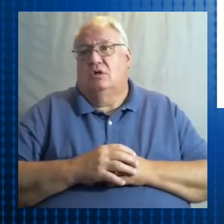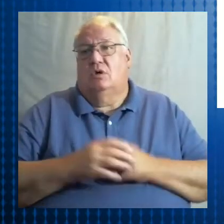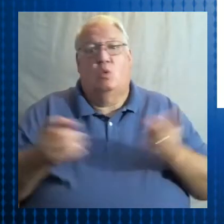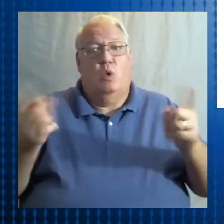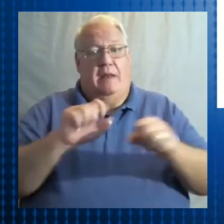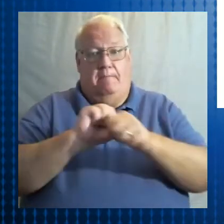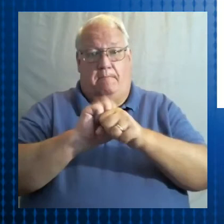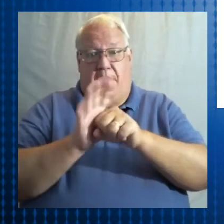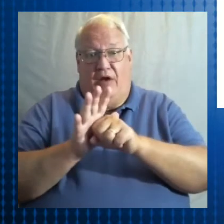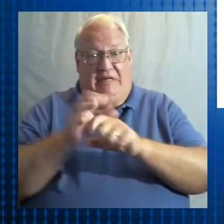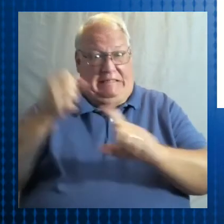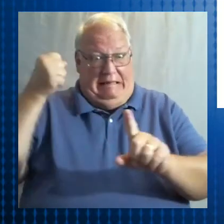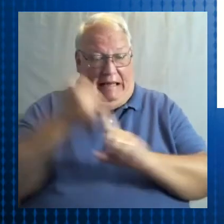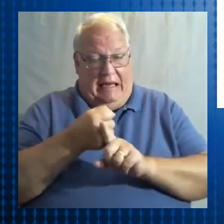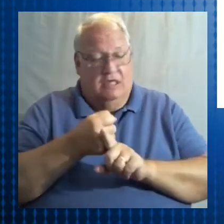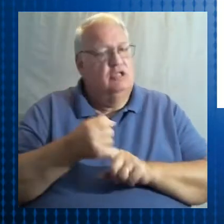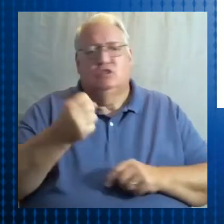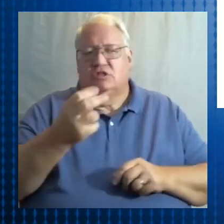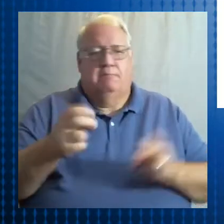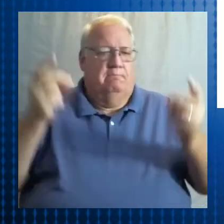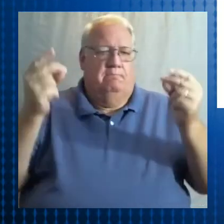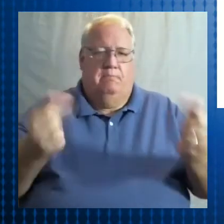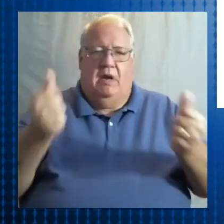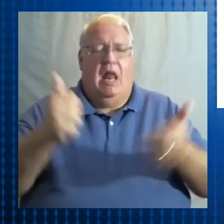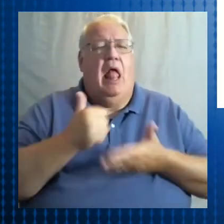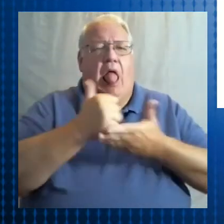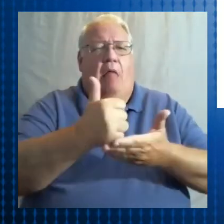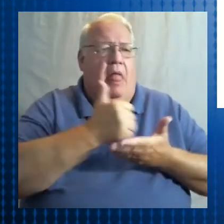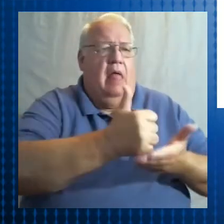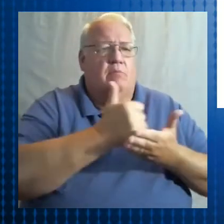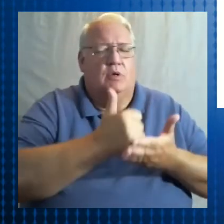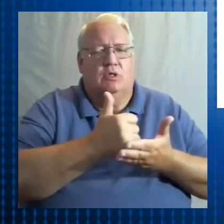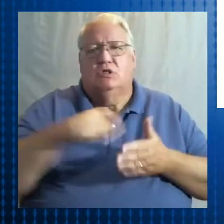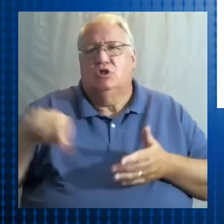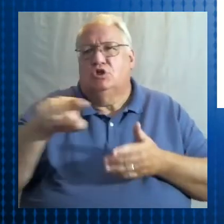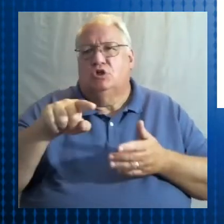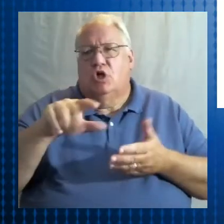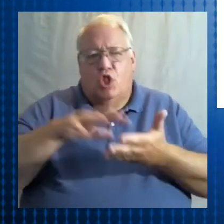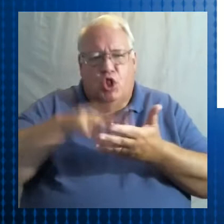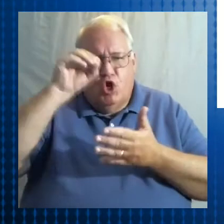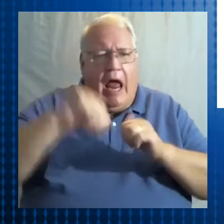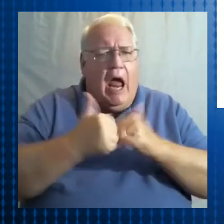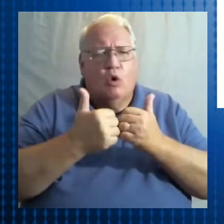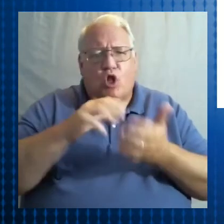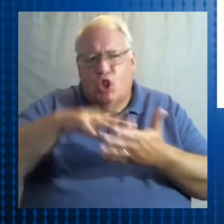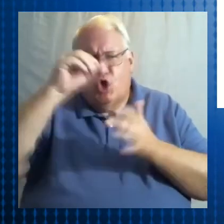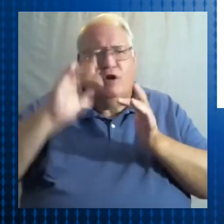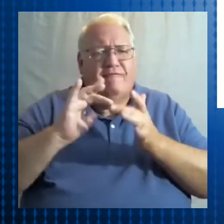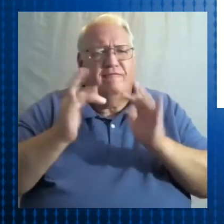hit, she immediately stepped up to help others transition to virtual learning. She taught everyone who needed